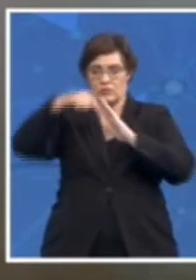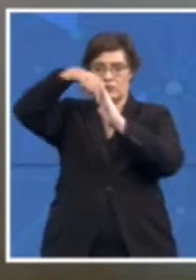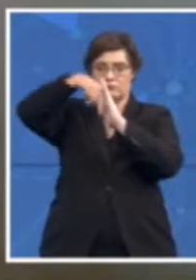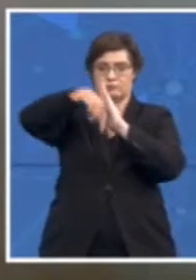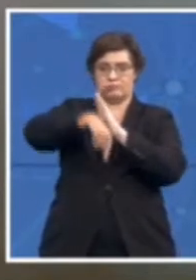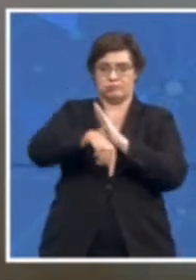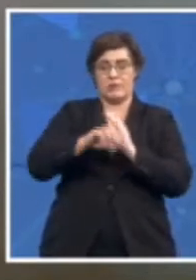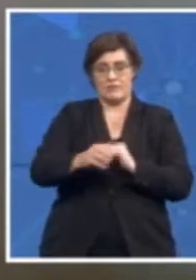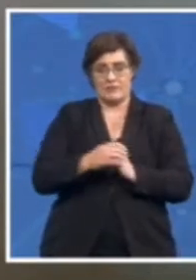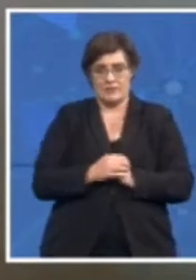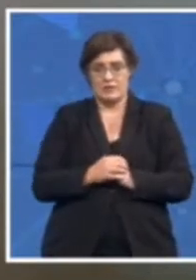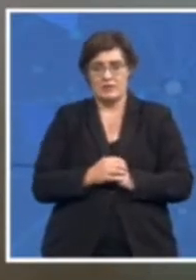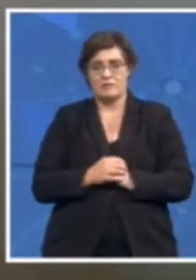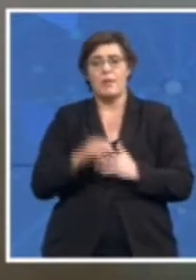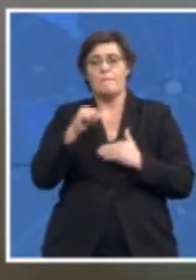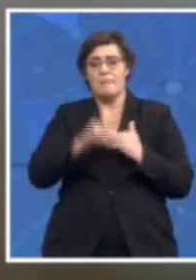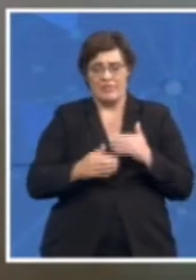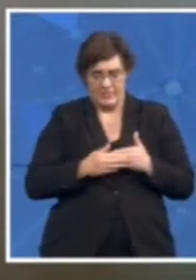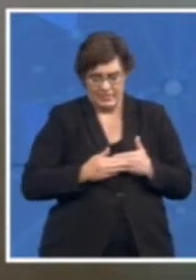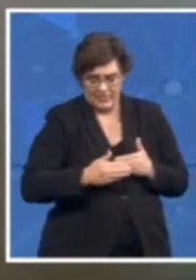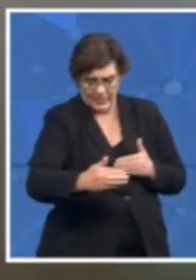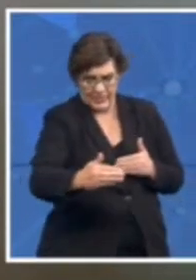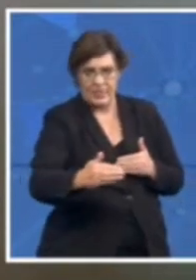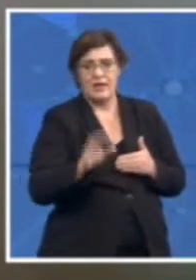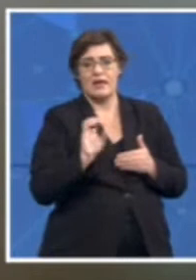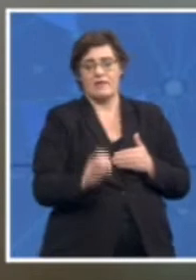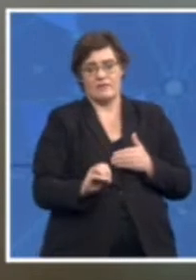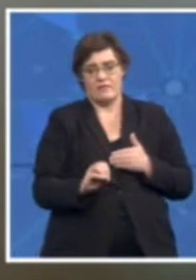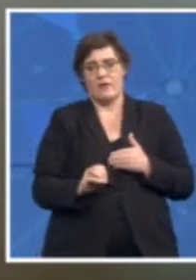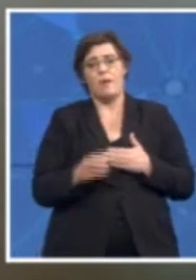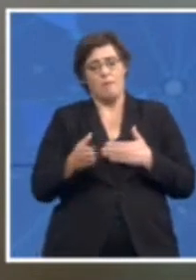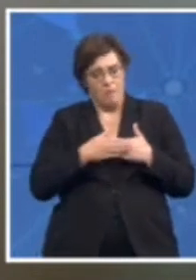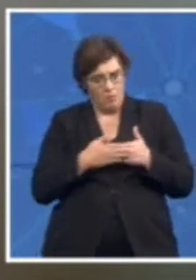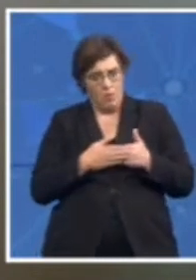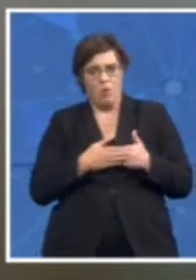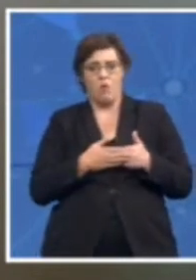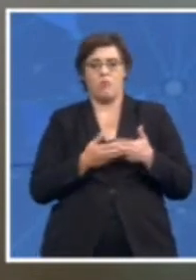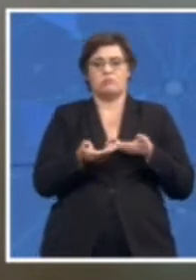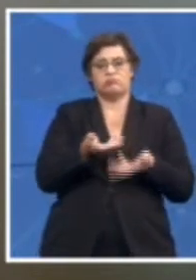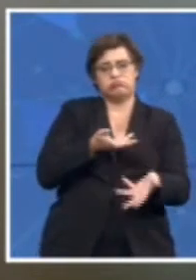of further negotiation and discussion to bed all of this down.